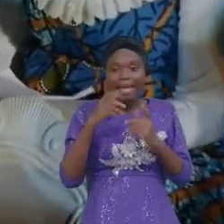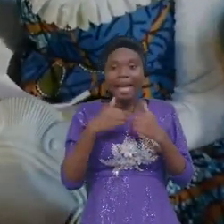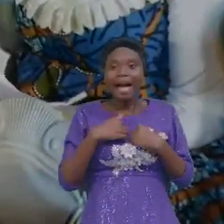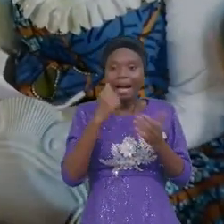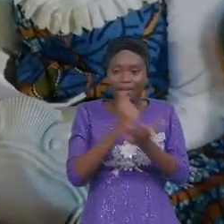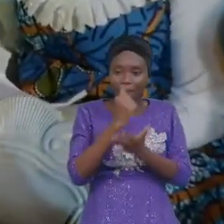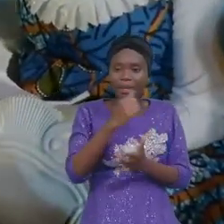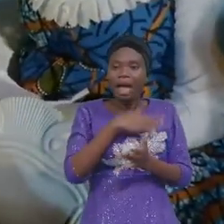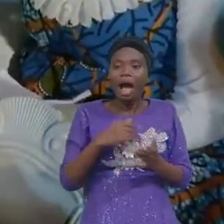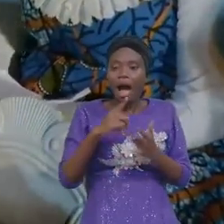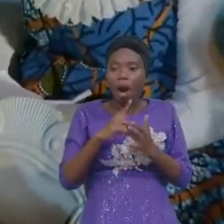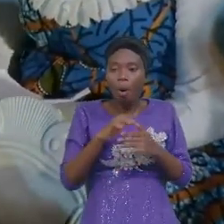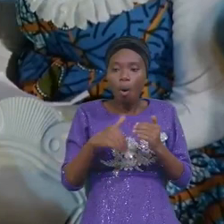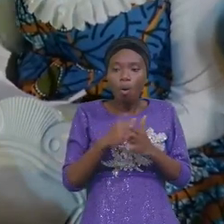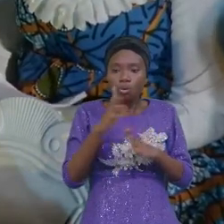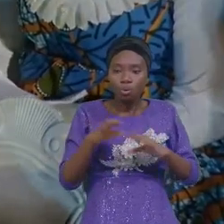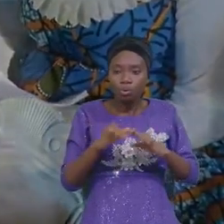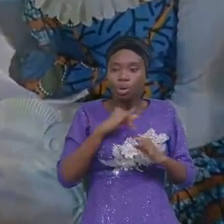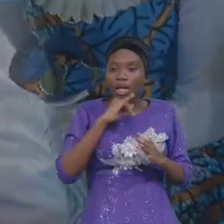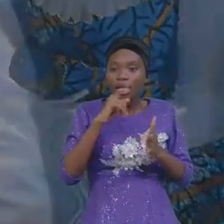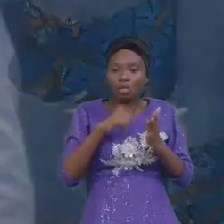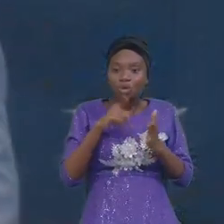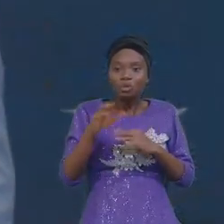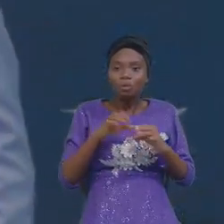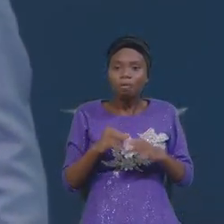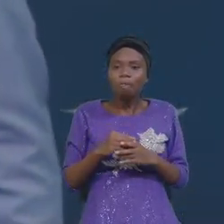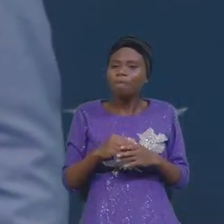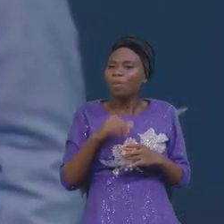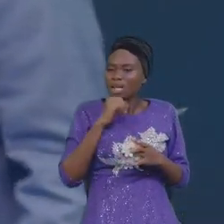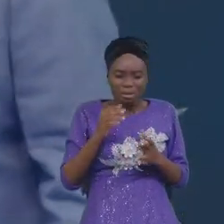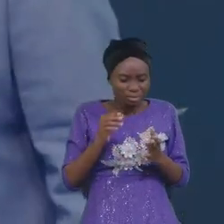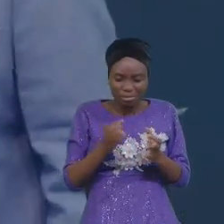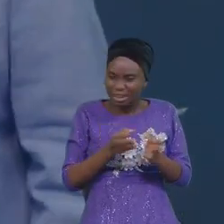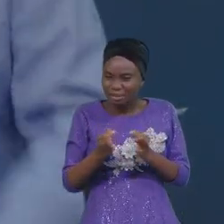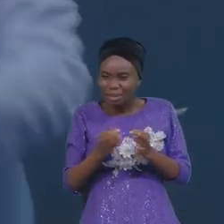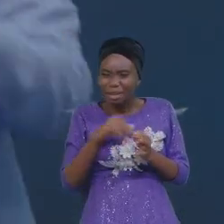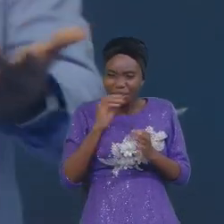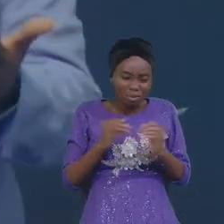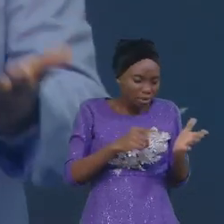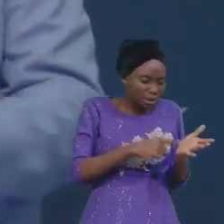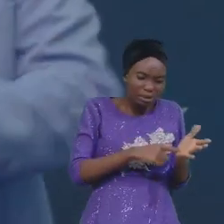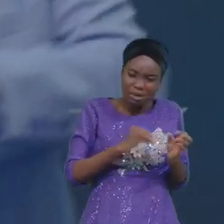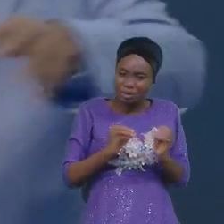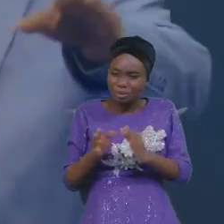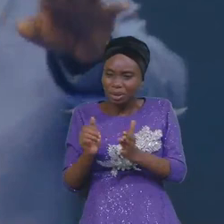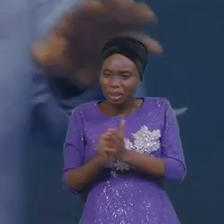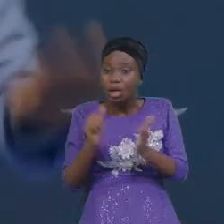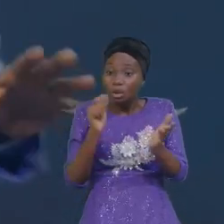all you do is what I did. Don't analyze. Don't, you know, put this and this. Just